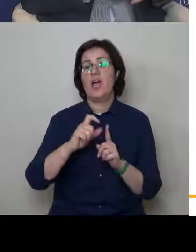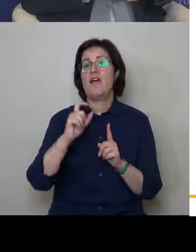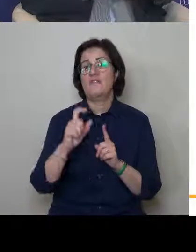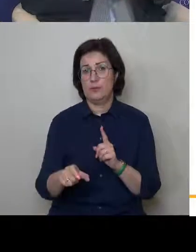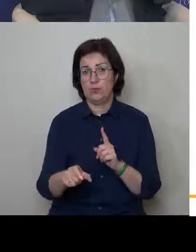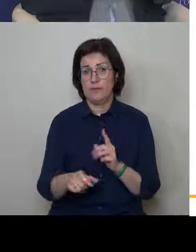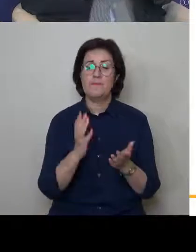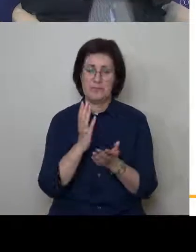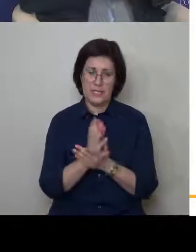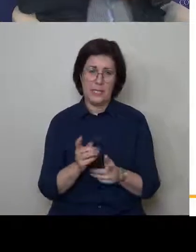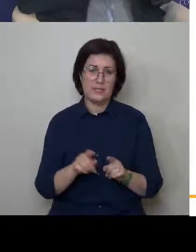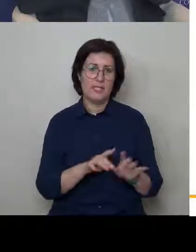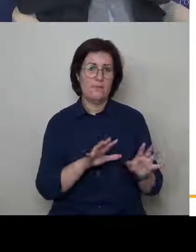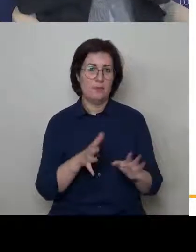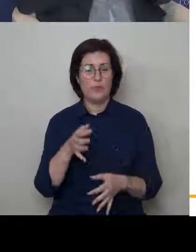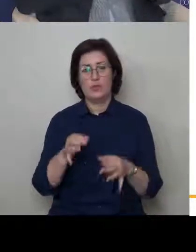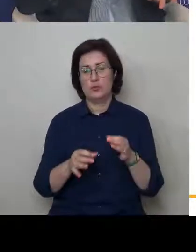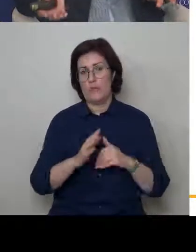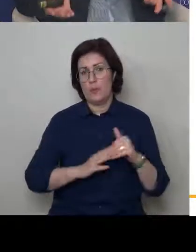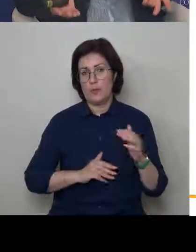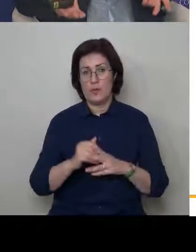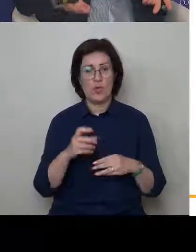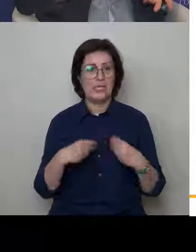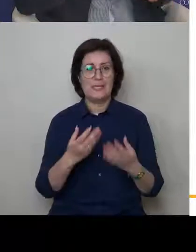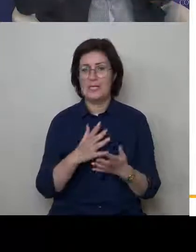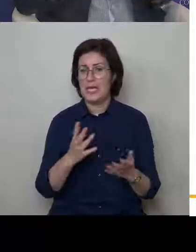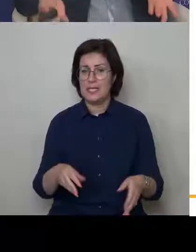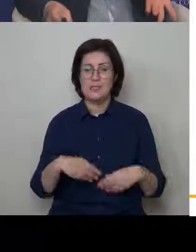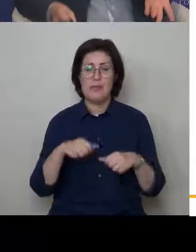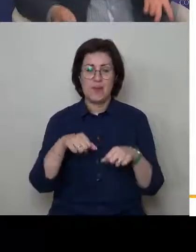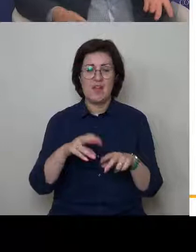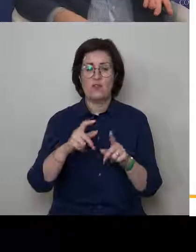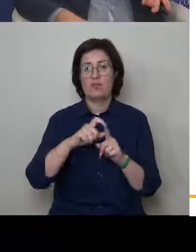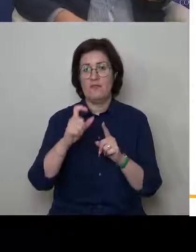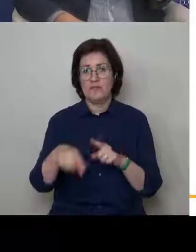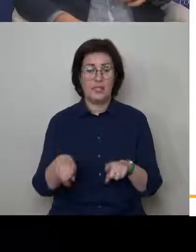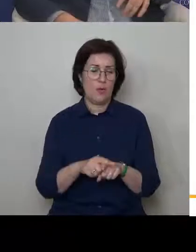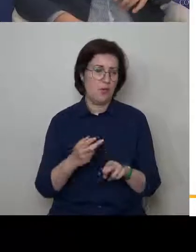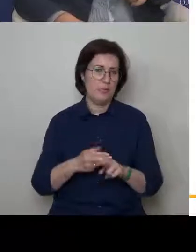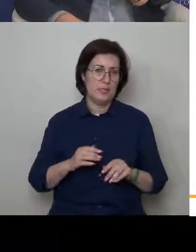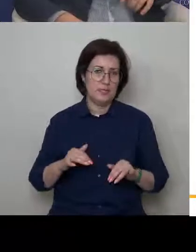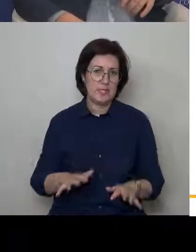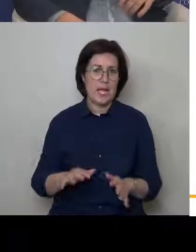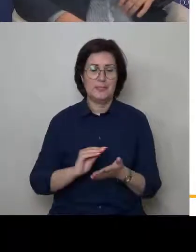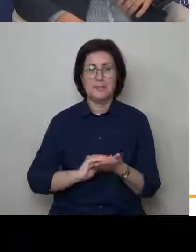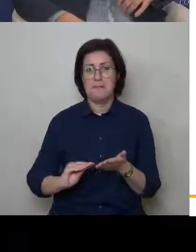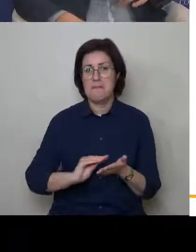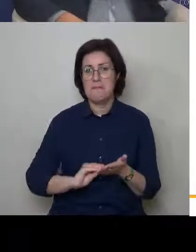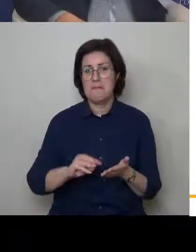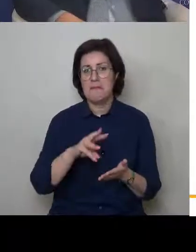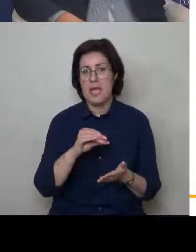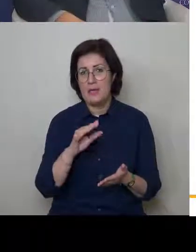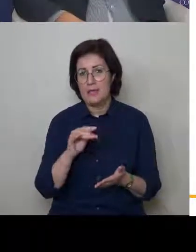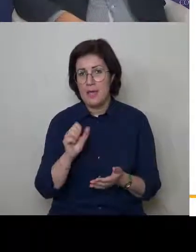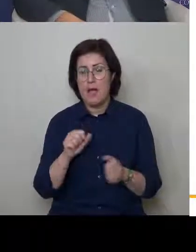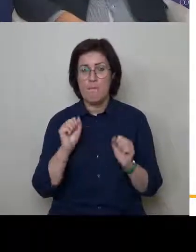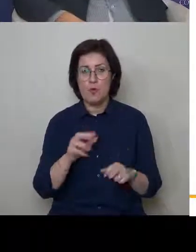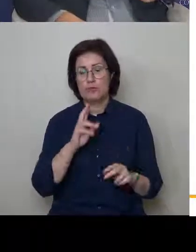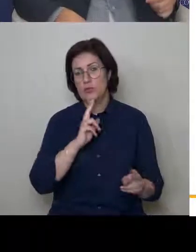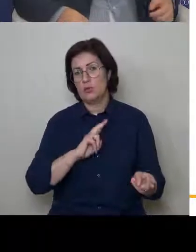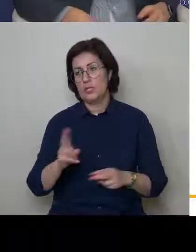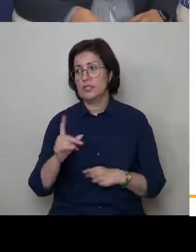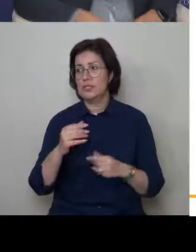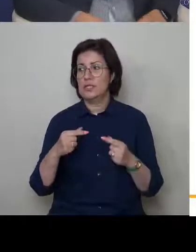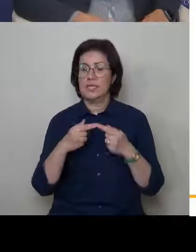right to response. However, there have been such situations in the courts when this right to response would not